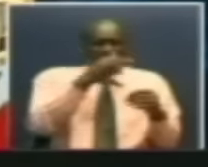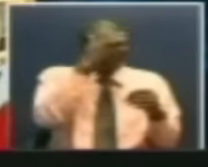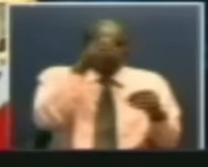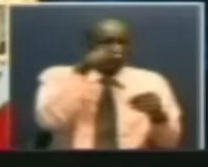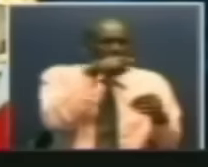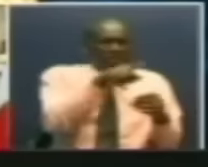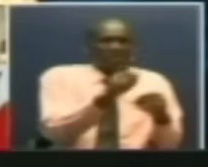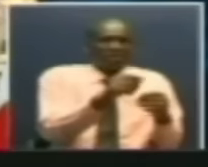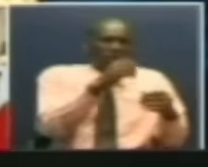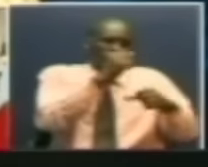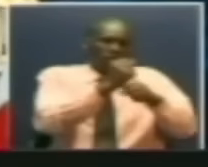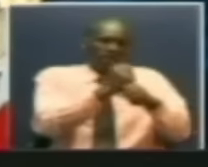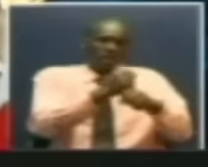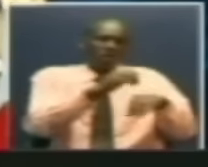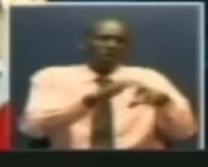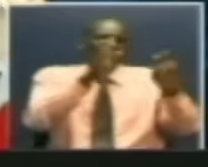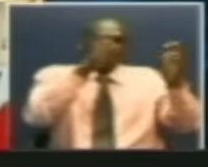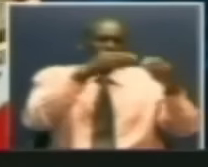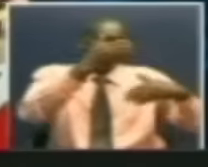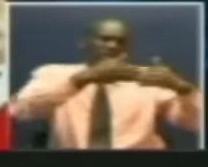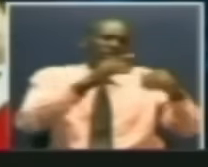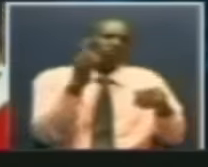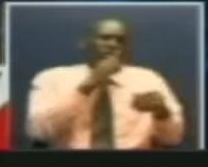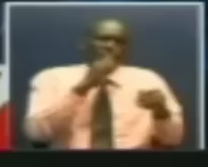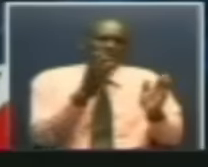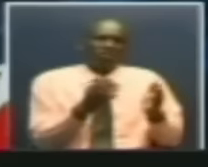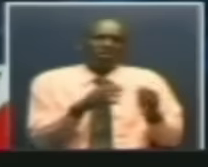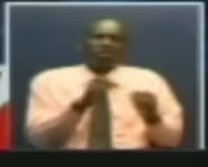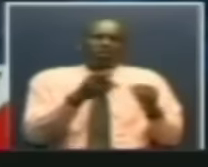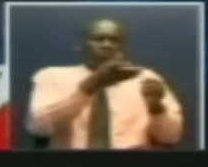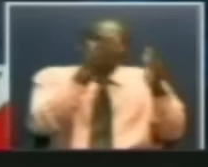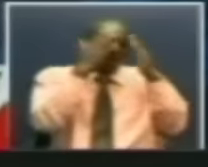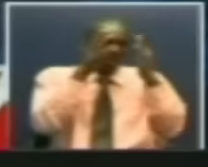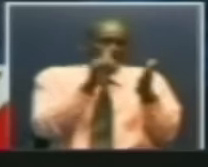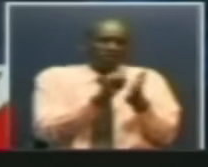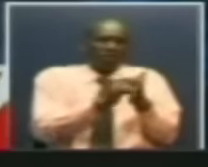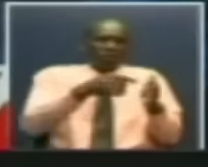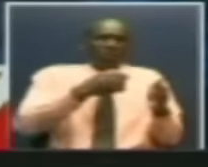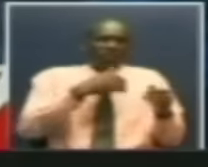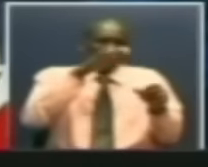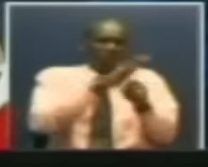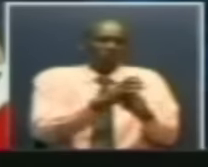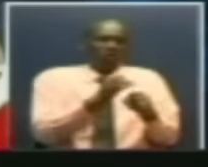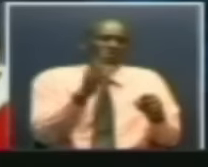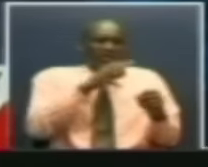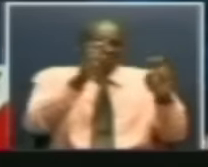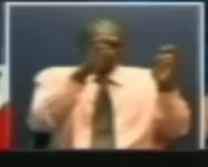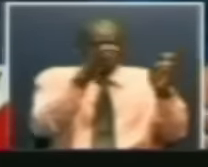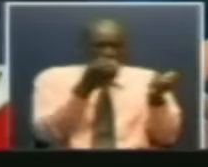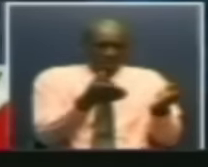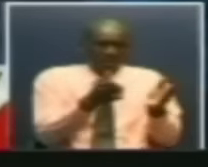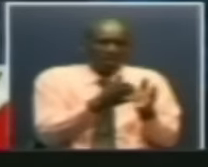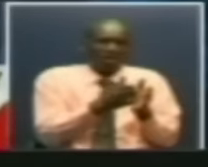his operations on matters related to terrorism. Okay. You are aware that, that we have a lot of terror issues.